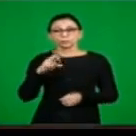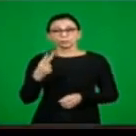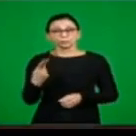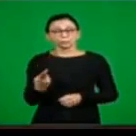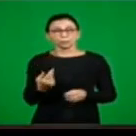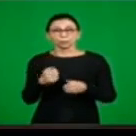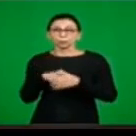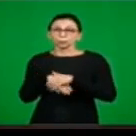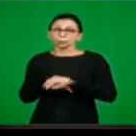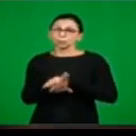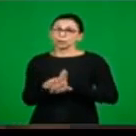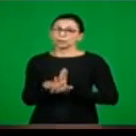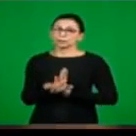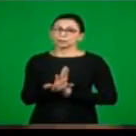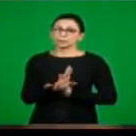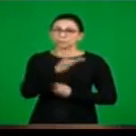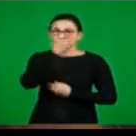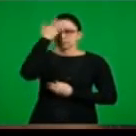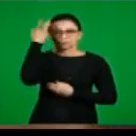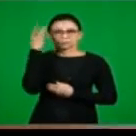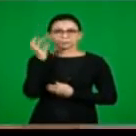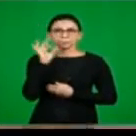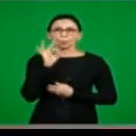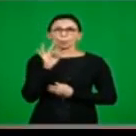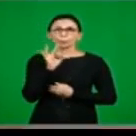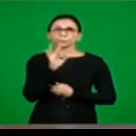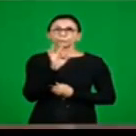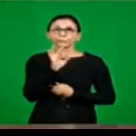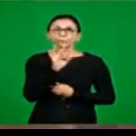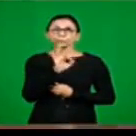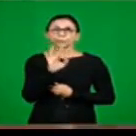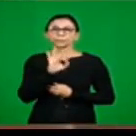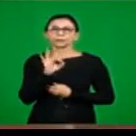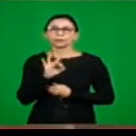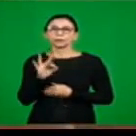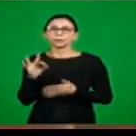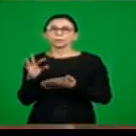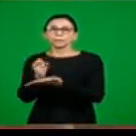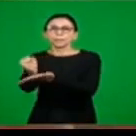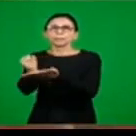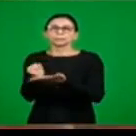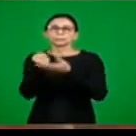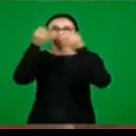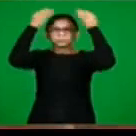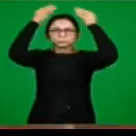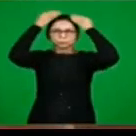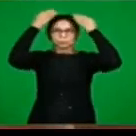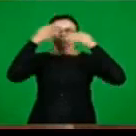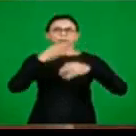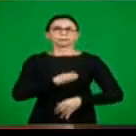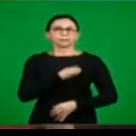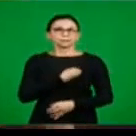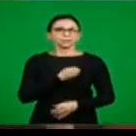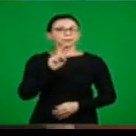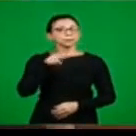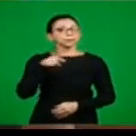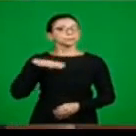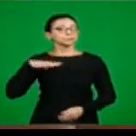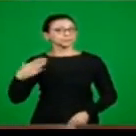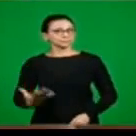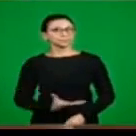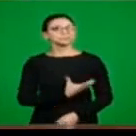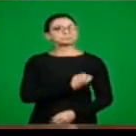I am coming quickly. Hold fast what you have, that no one may take your crown. So this is the crown of